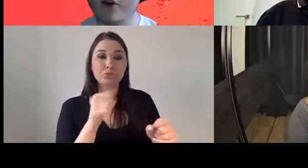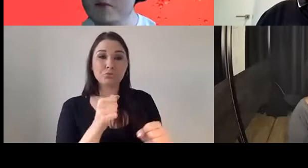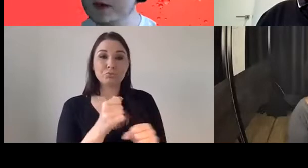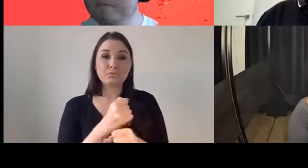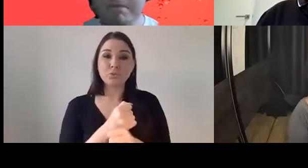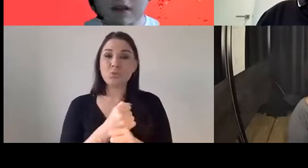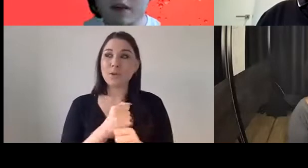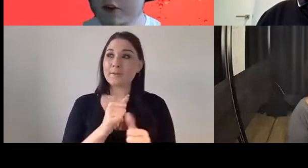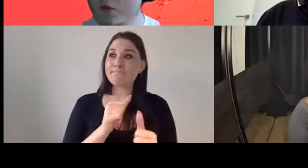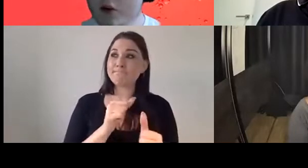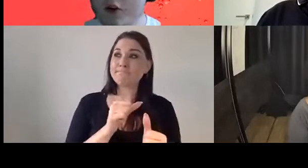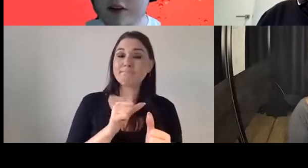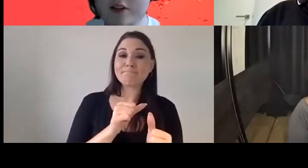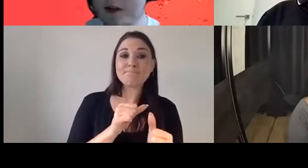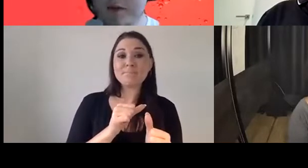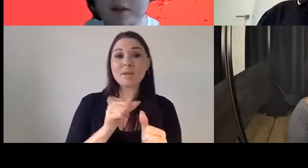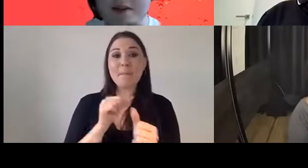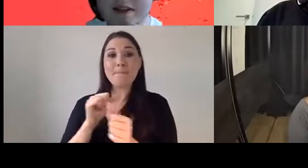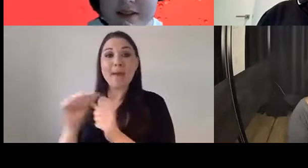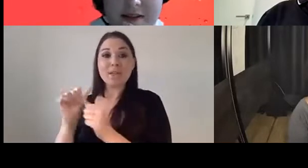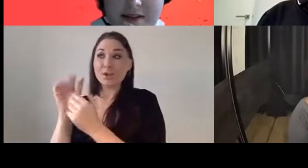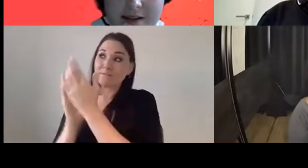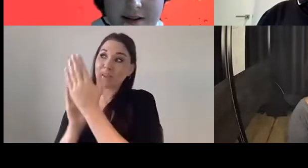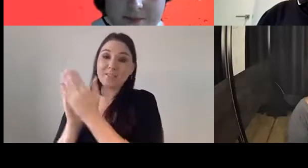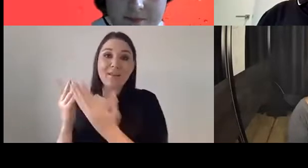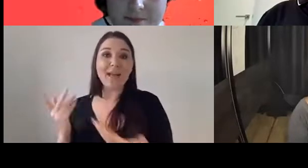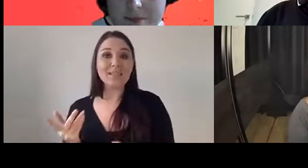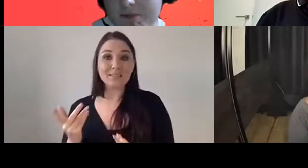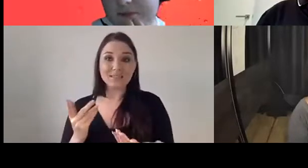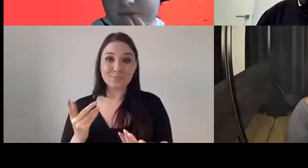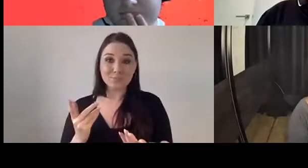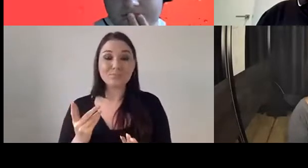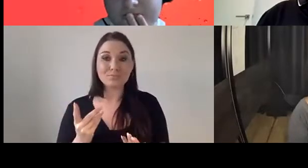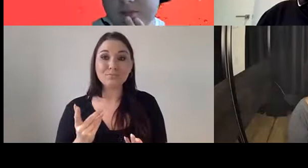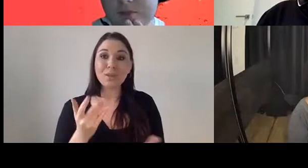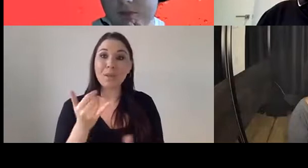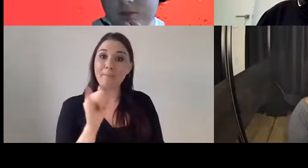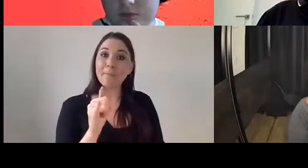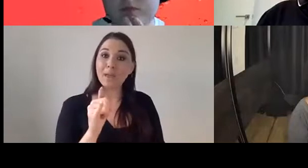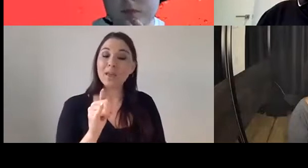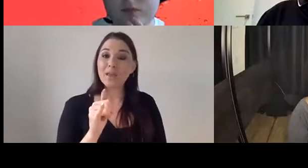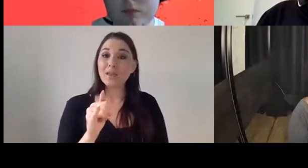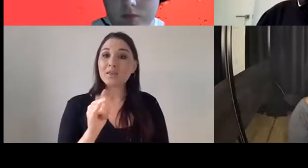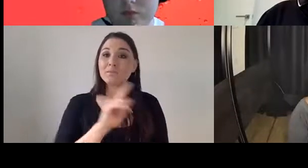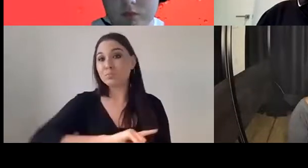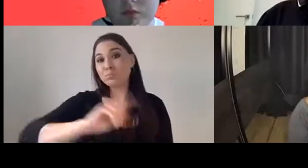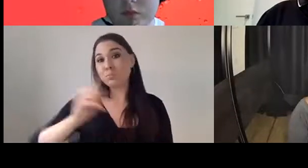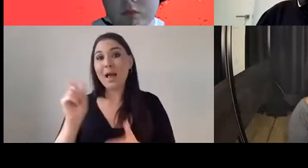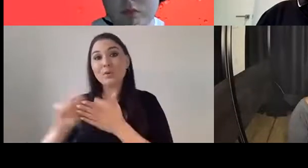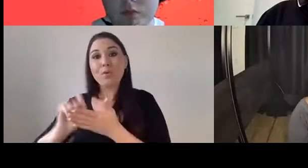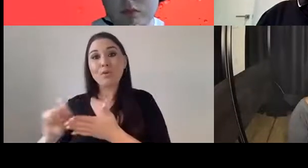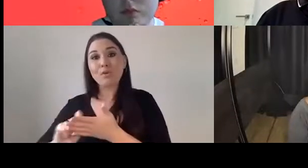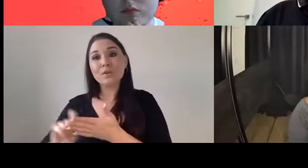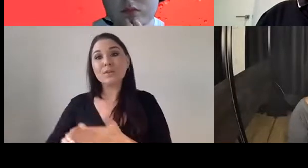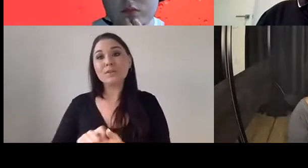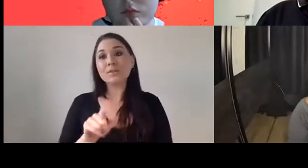better at home, then why not? It's going to benefit the business. And from a disability perspective, there may be